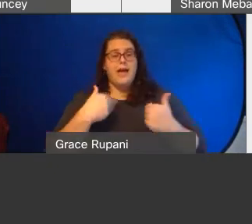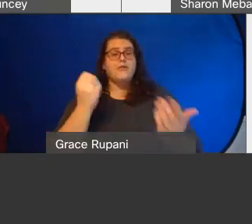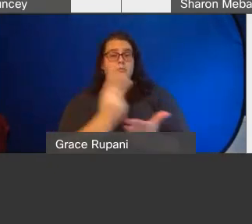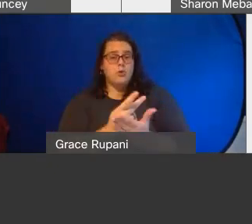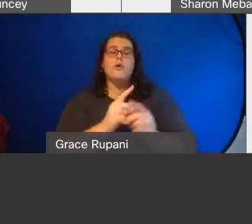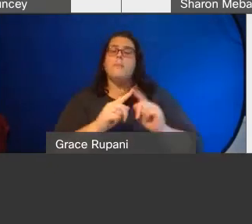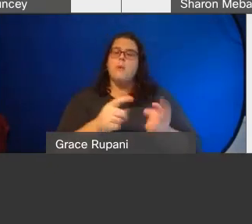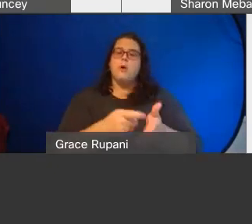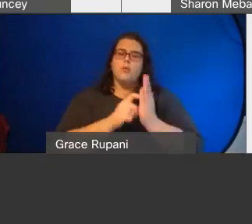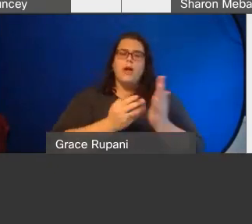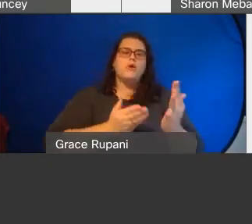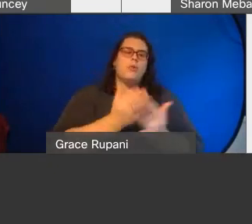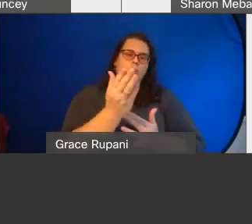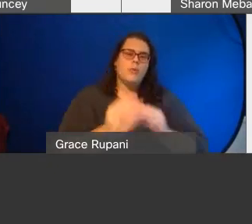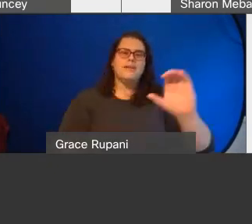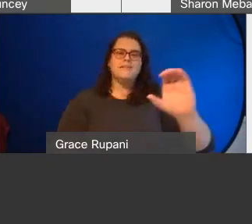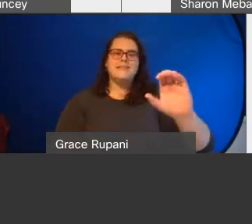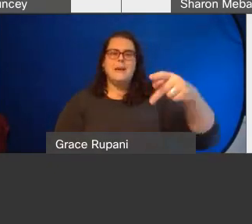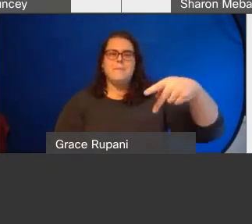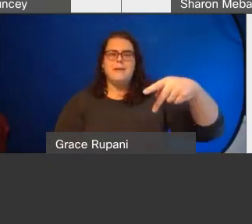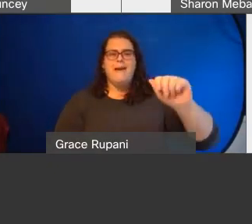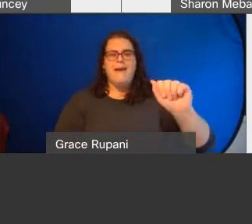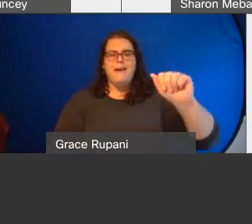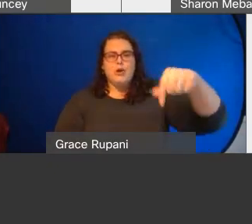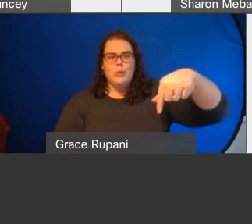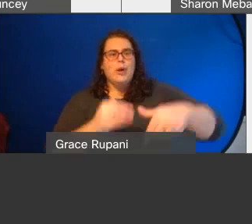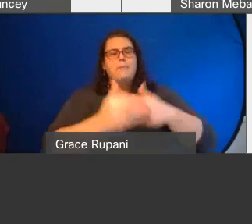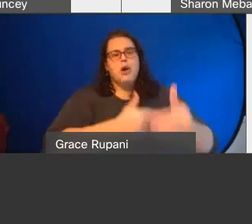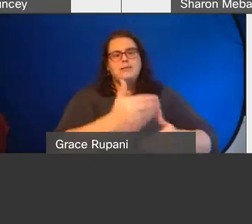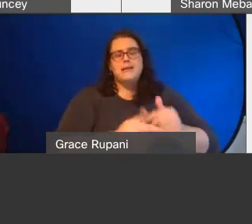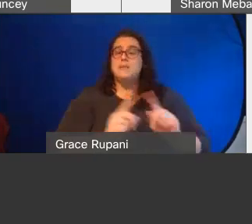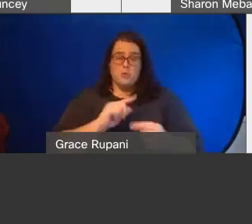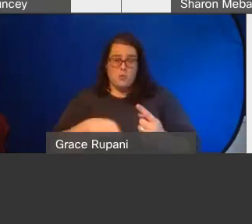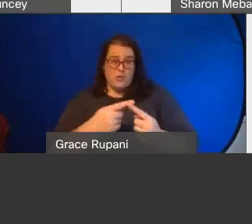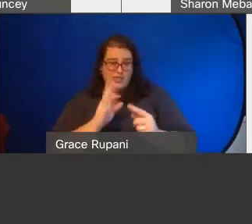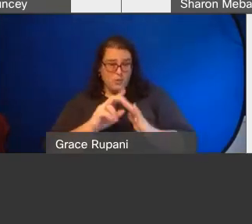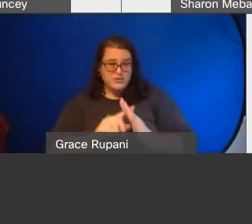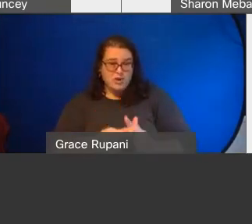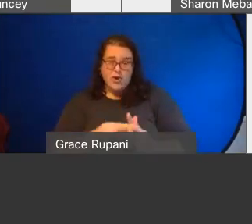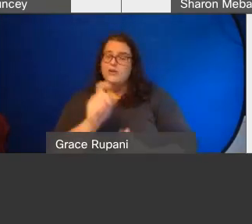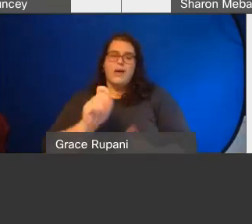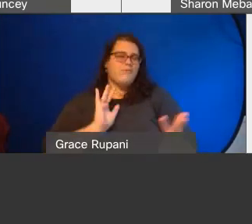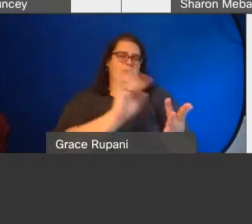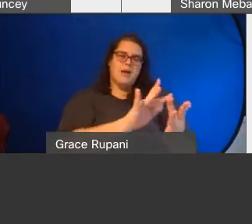process where the people serve. But as to when they actually start services, you have to contact the provider directly. Thank you.